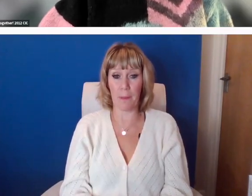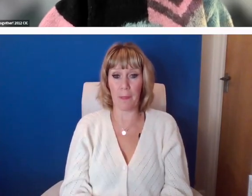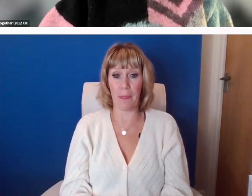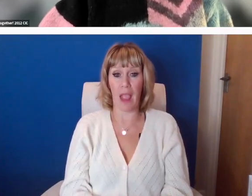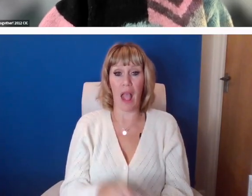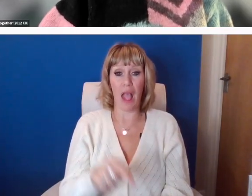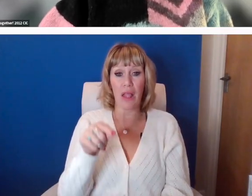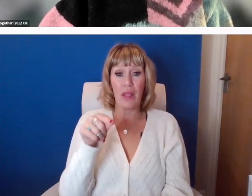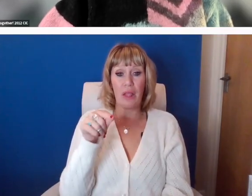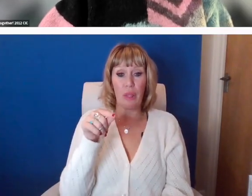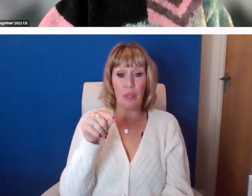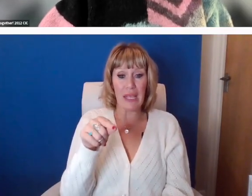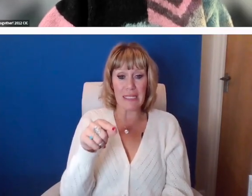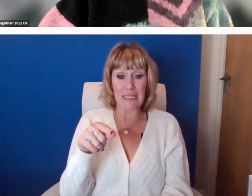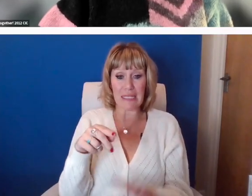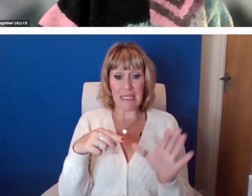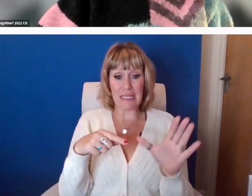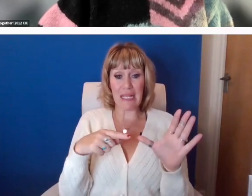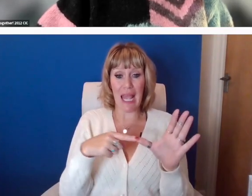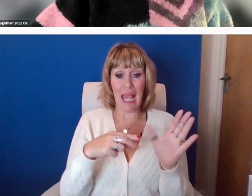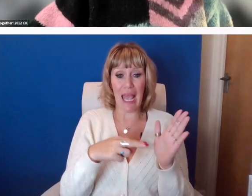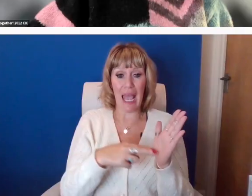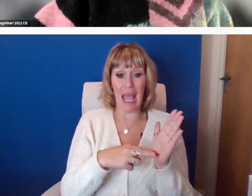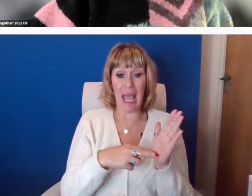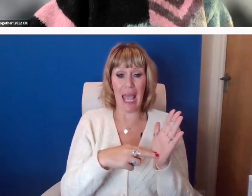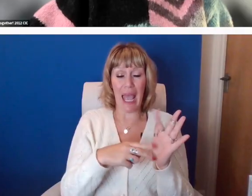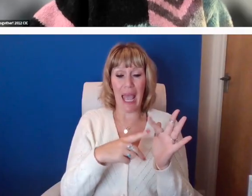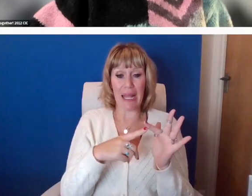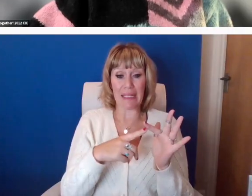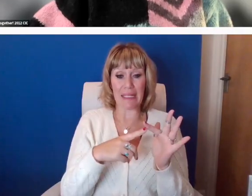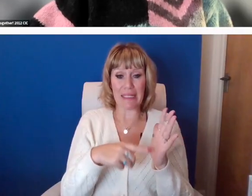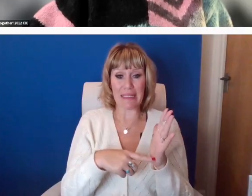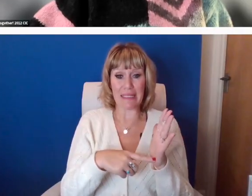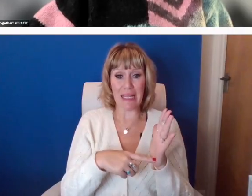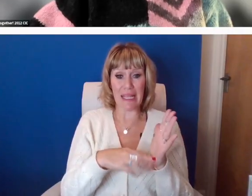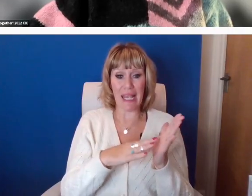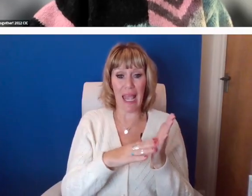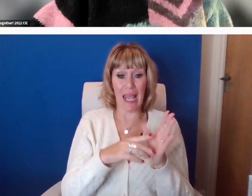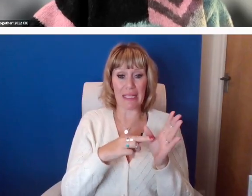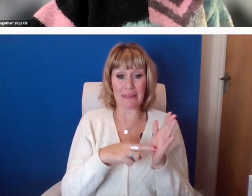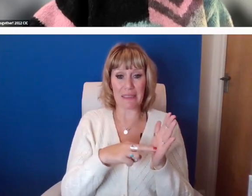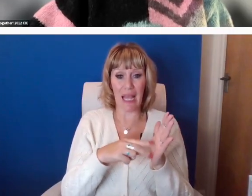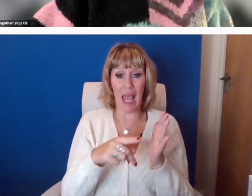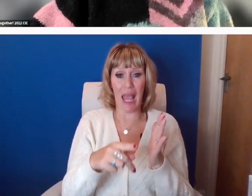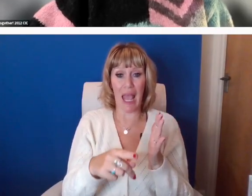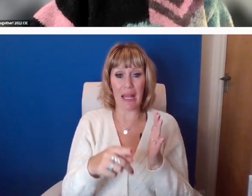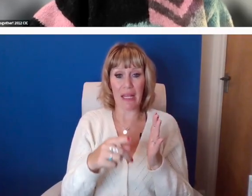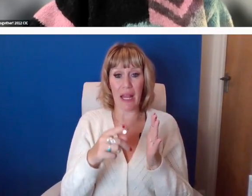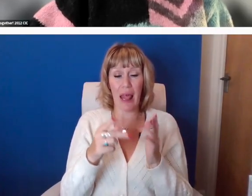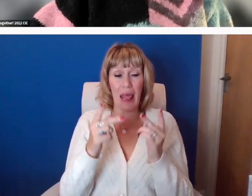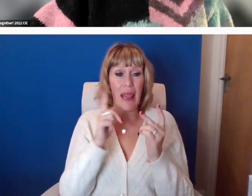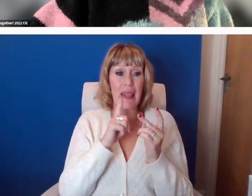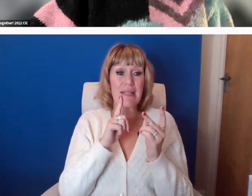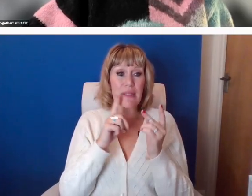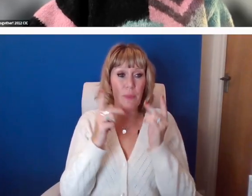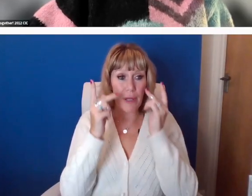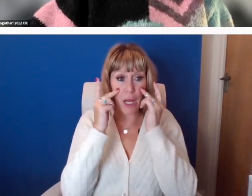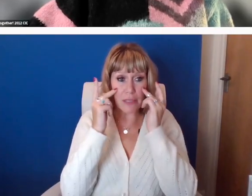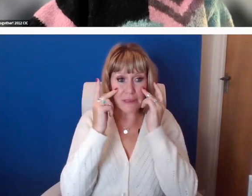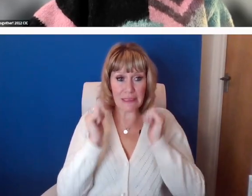This is Anne Tehan, a charcoal drawing of a woman wearing glasses and a coat looking up.